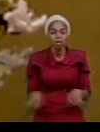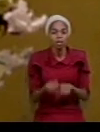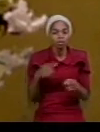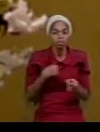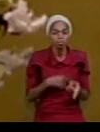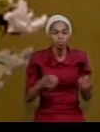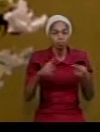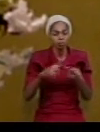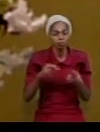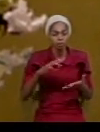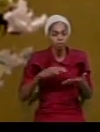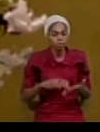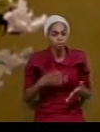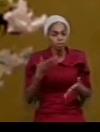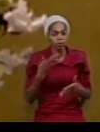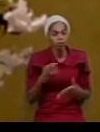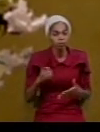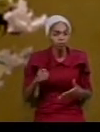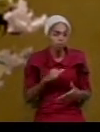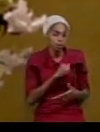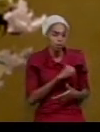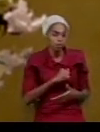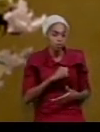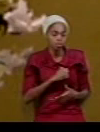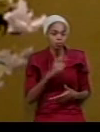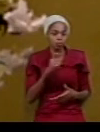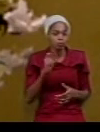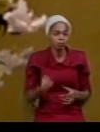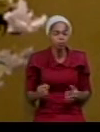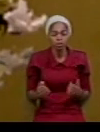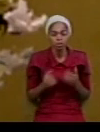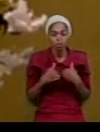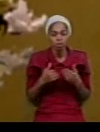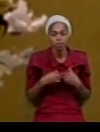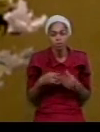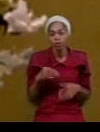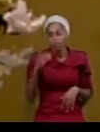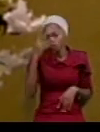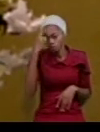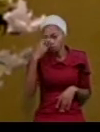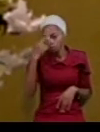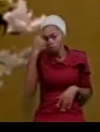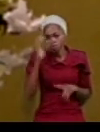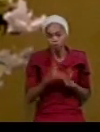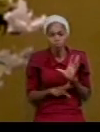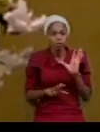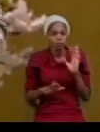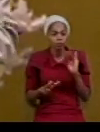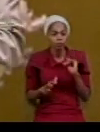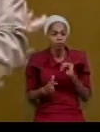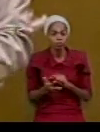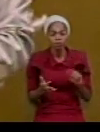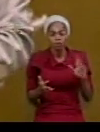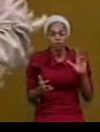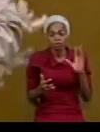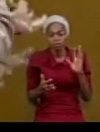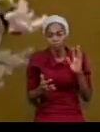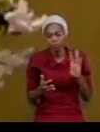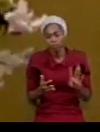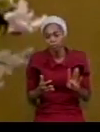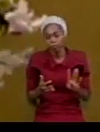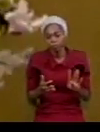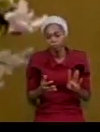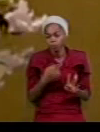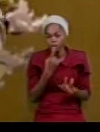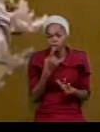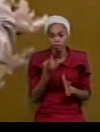an attitude that we must have. In Romans chapter 15, and I read verse 4. Romans 15 verse 4,